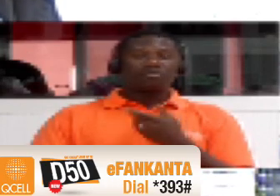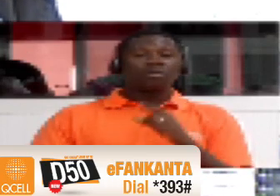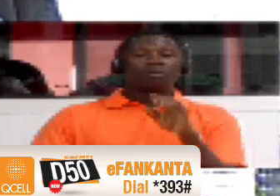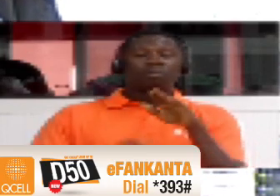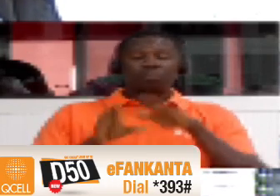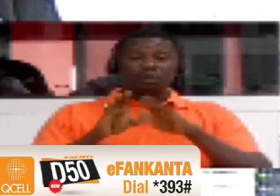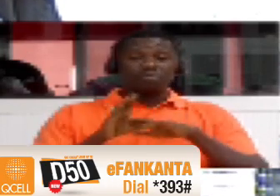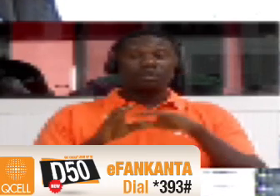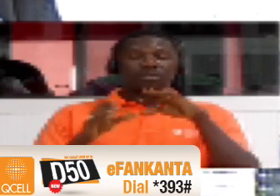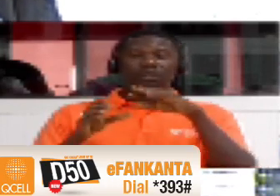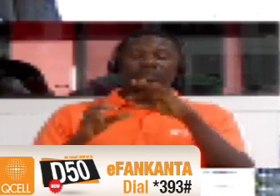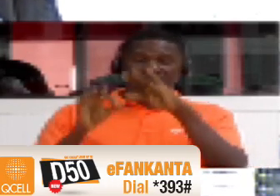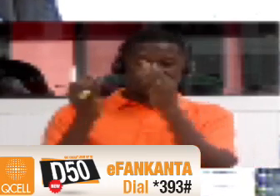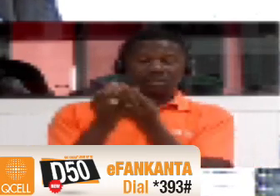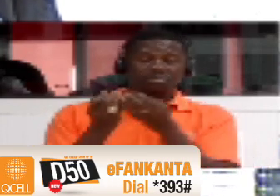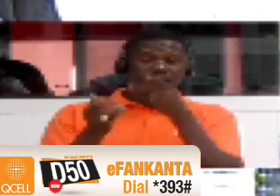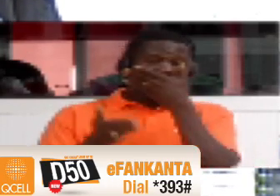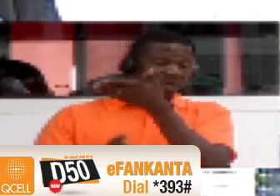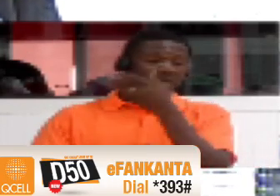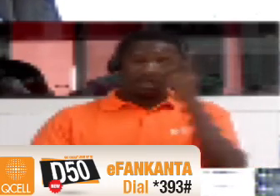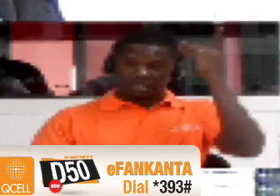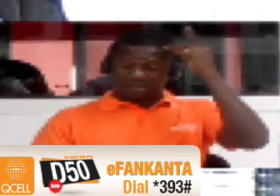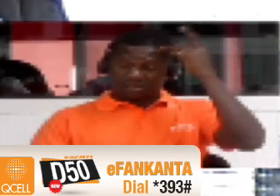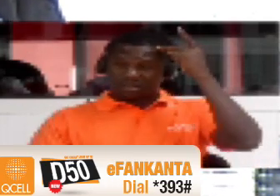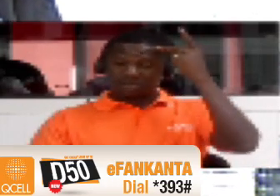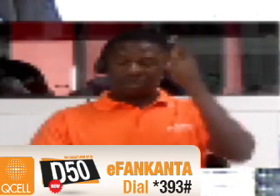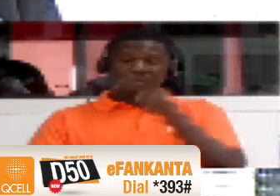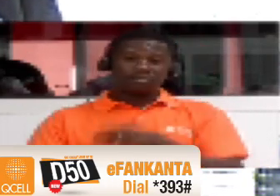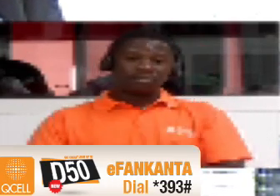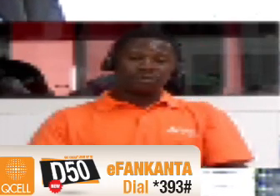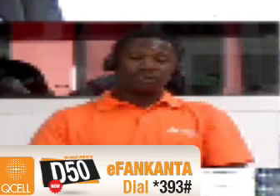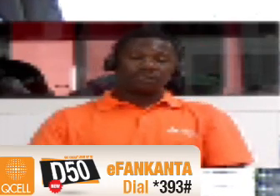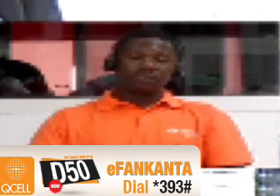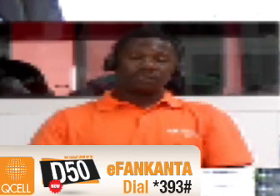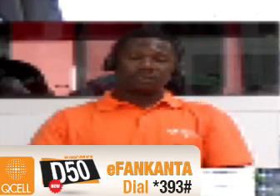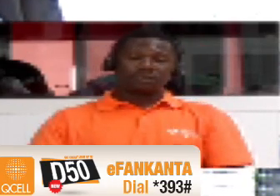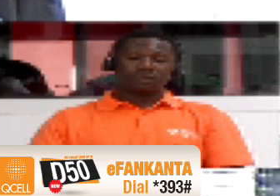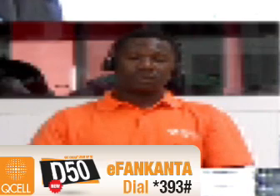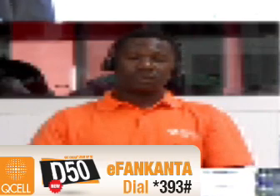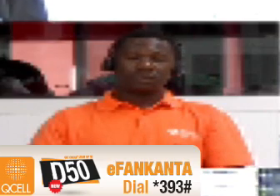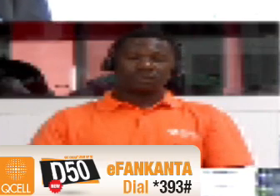some of their members were in Kanilai. And